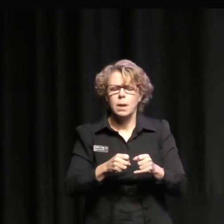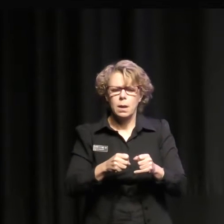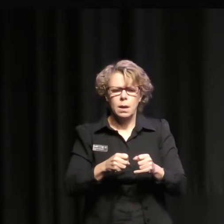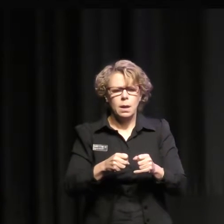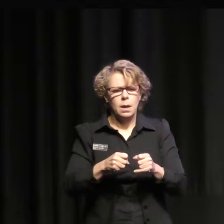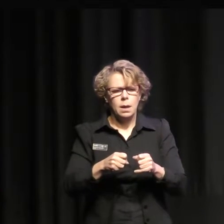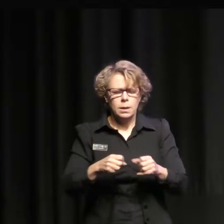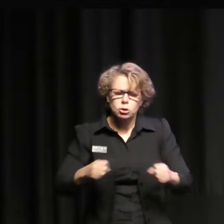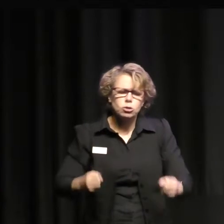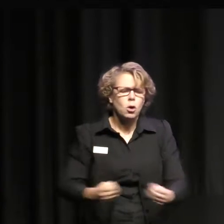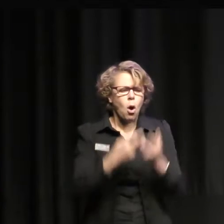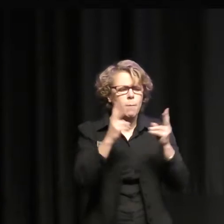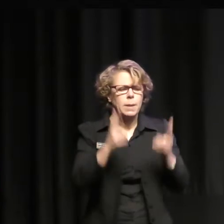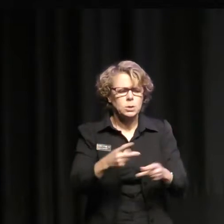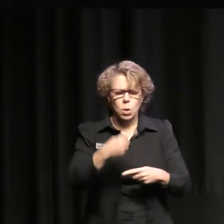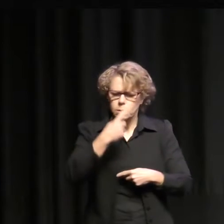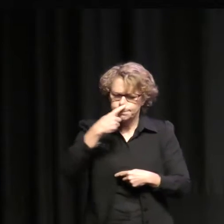receive.